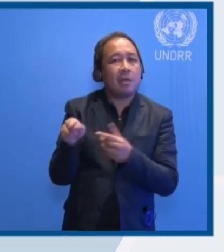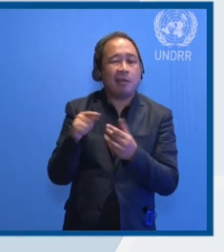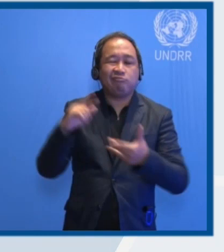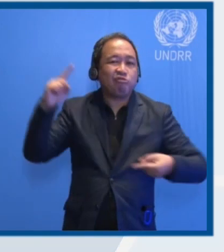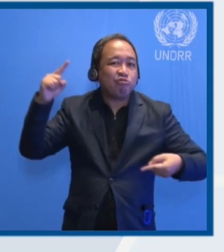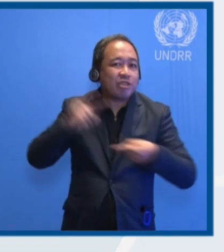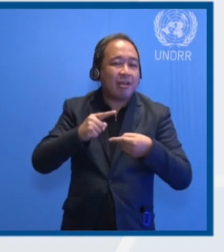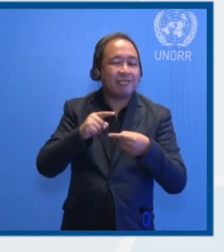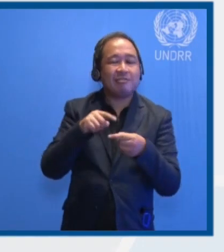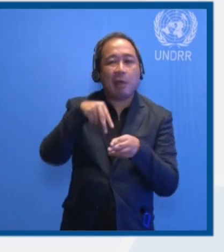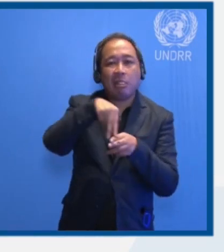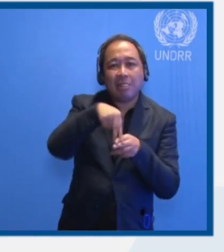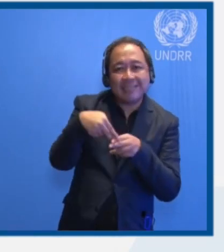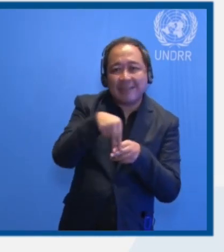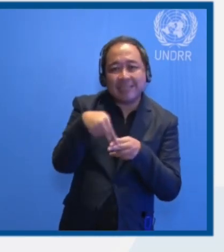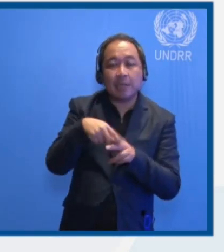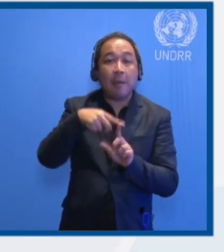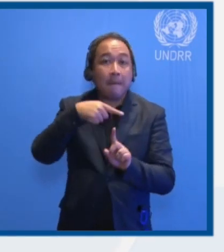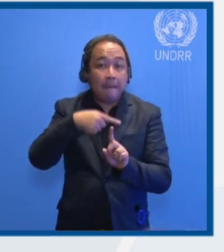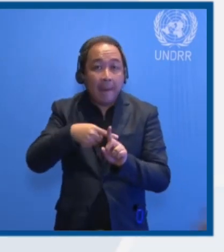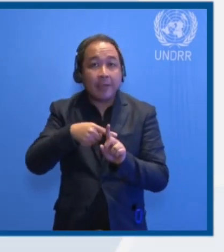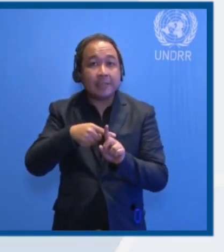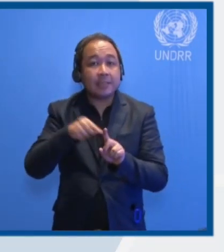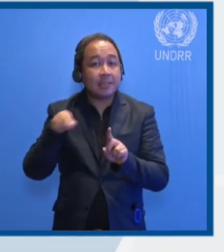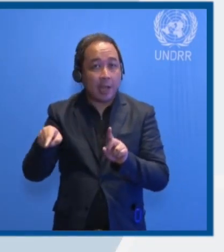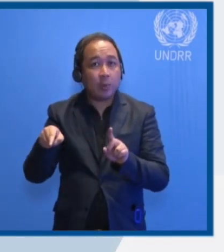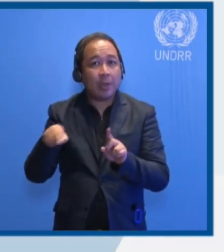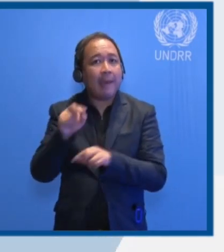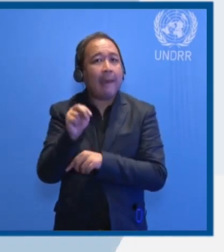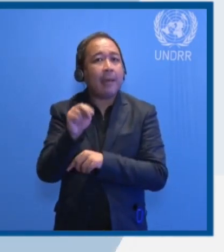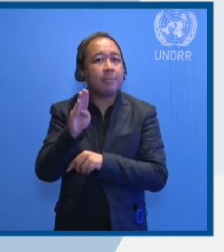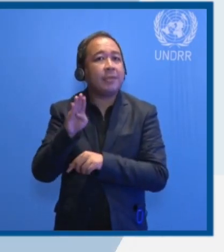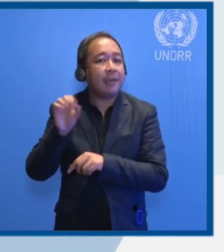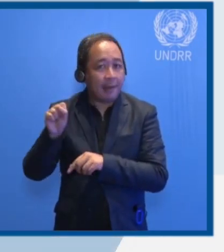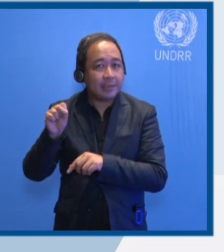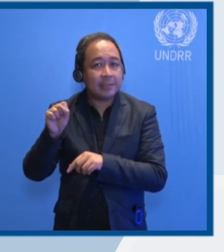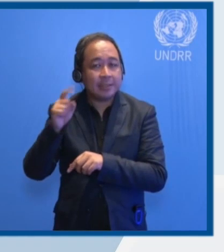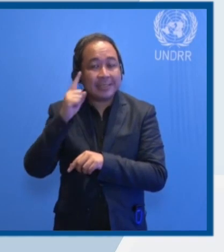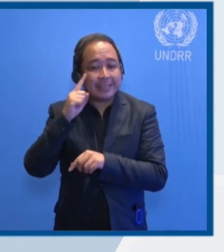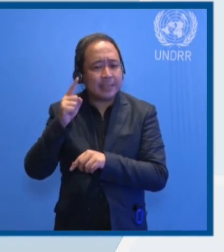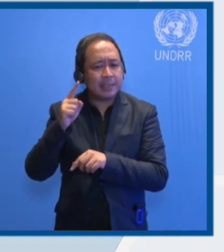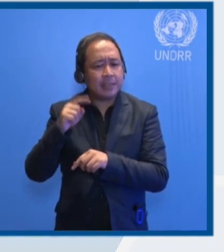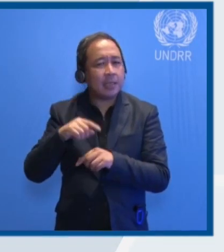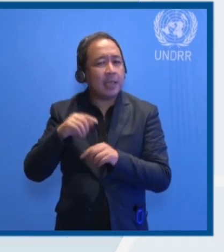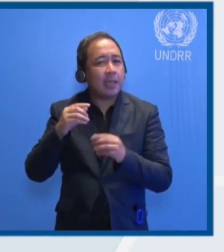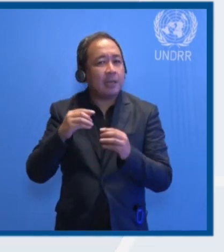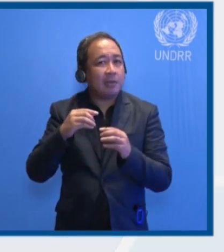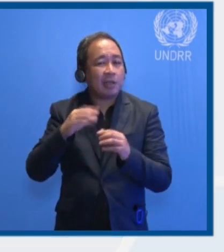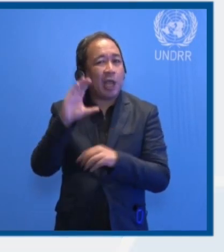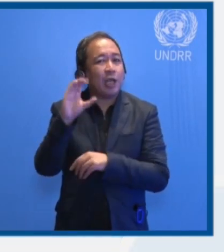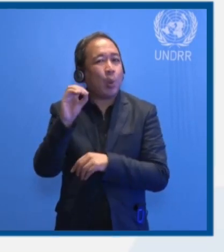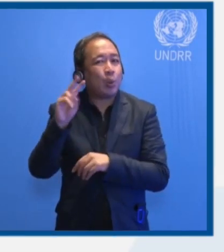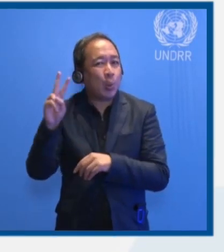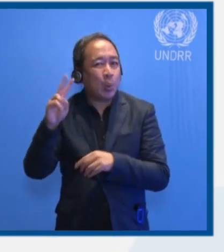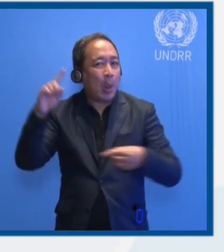up NBS, Indonesia has been implementing forest and other land use netting carbon 2030.